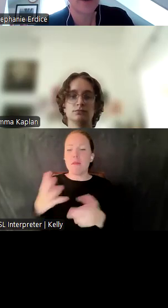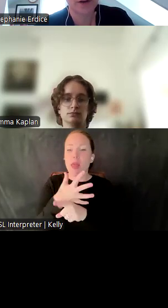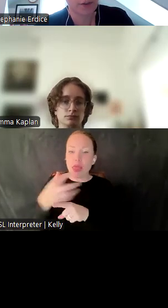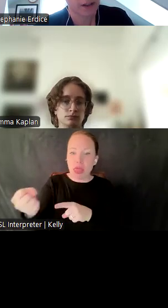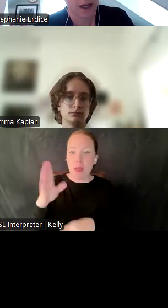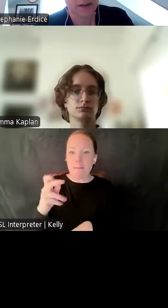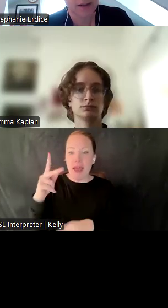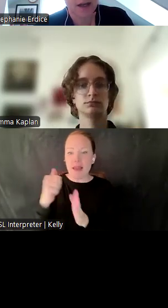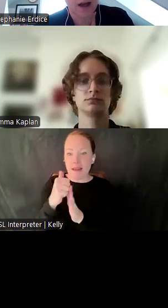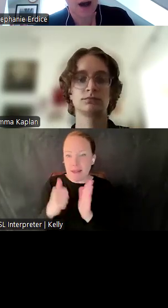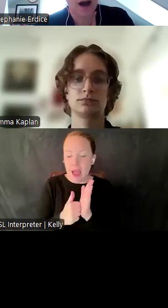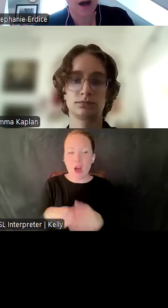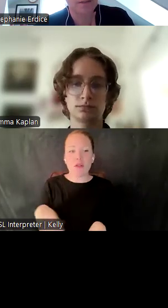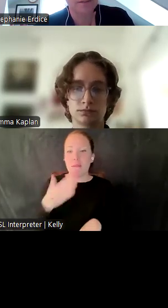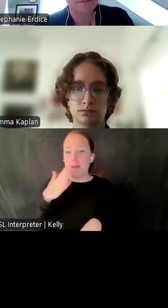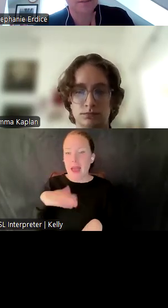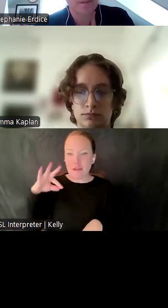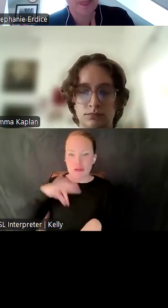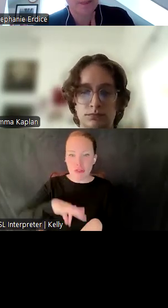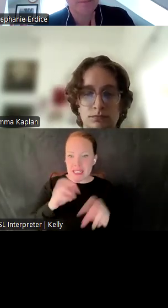issues, 100%.